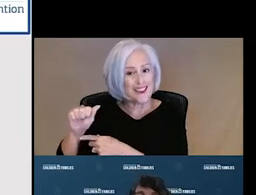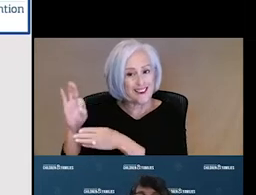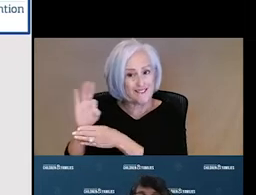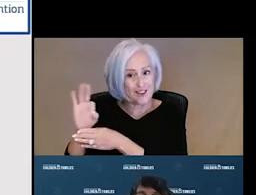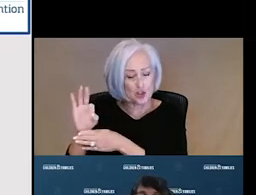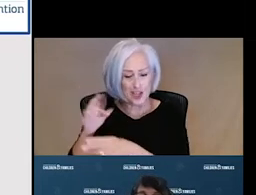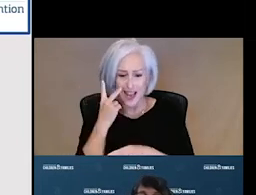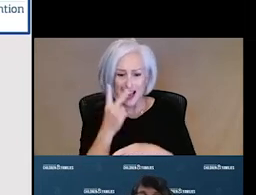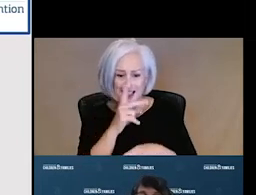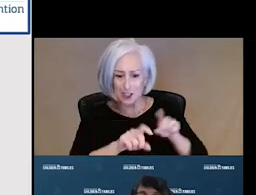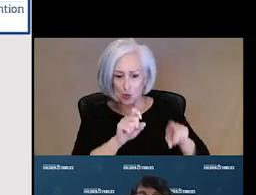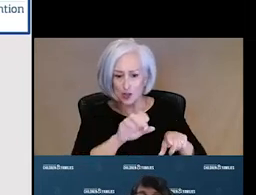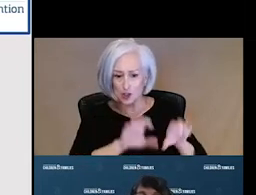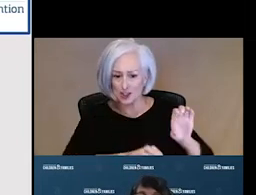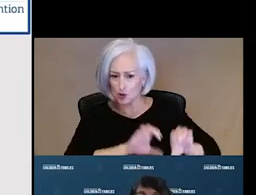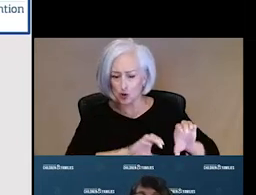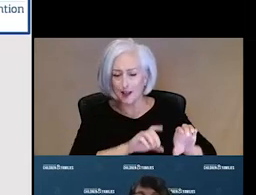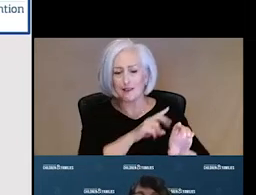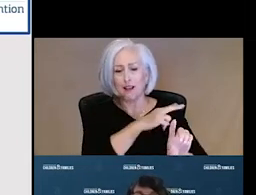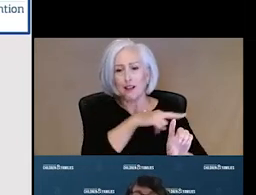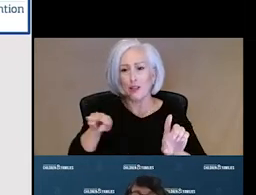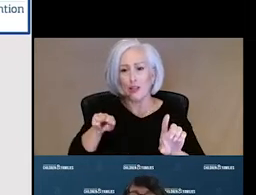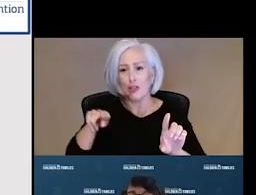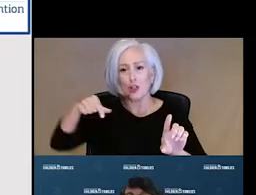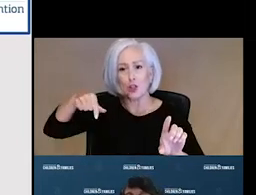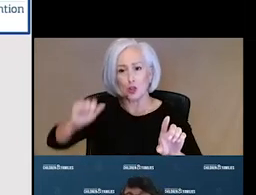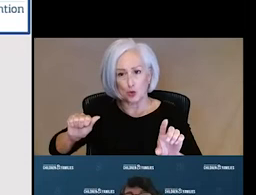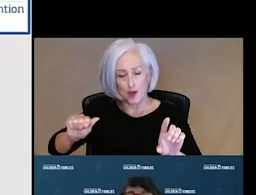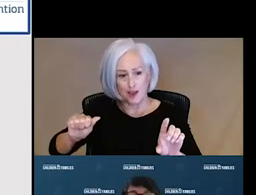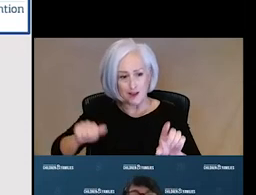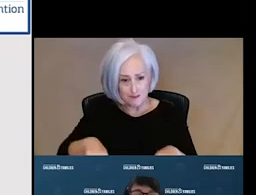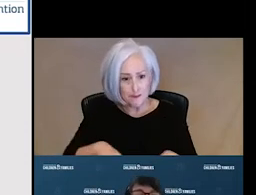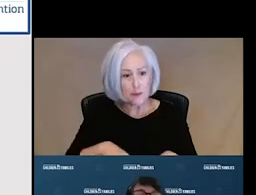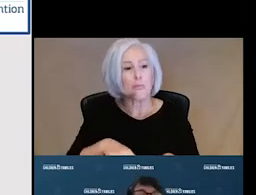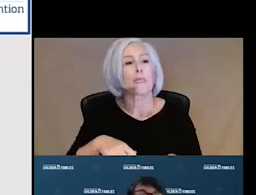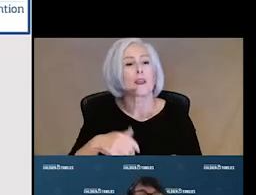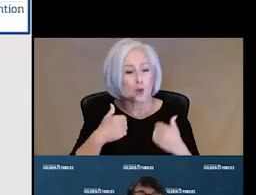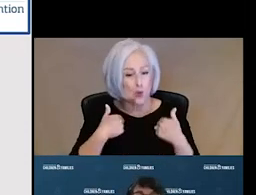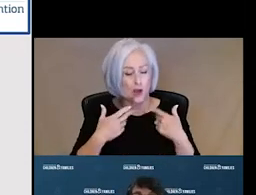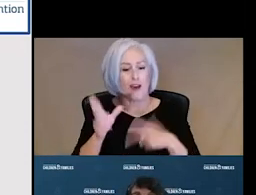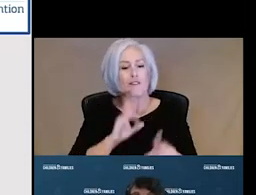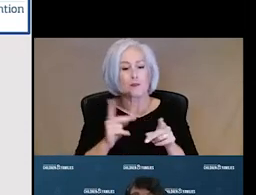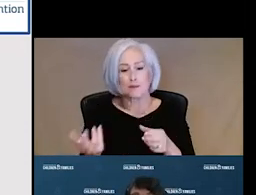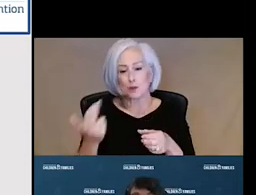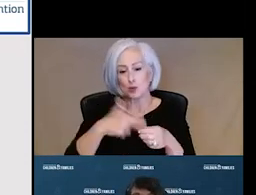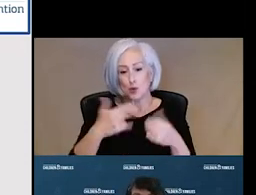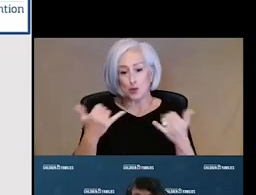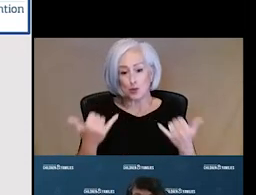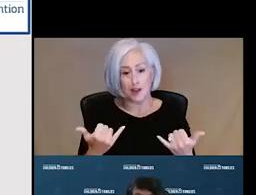got Office of Grants Management specialists who've joined us for today and can answer your questions in the Q&A